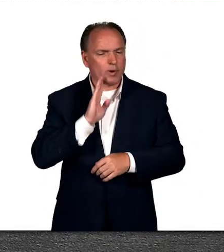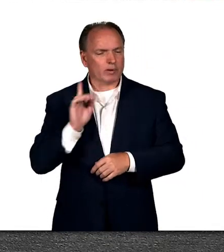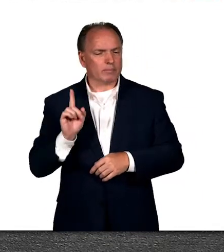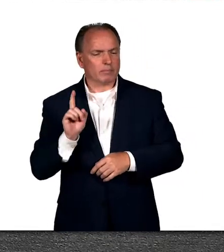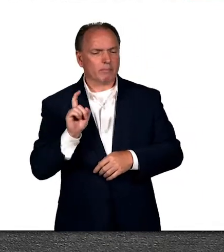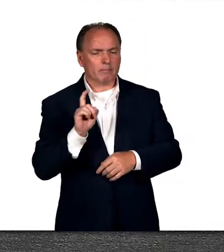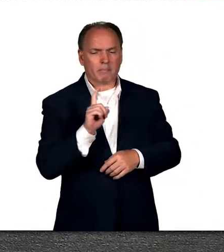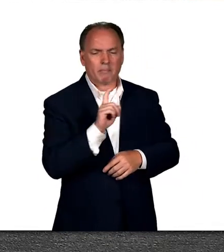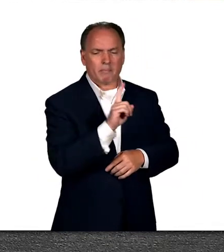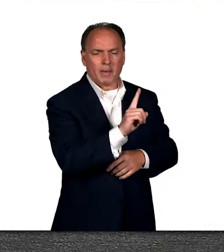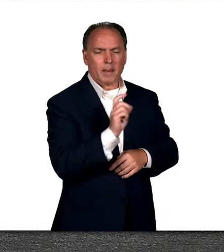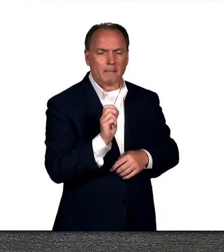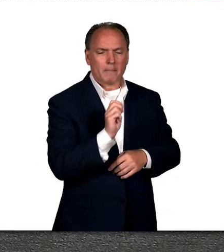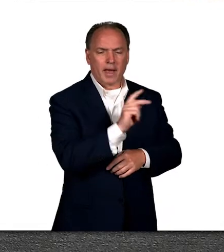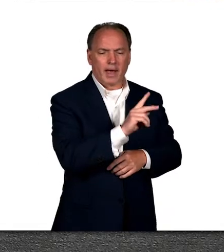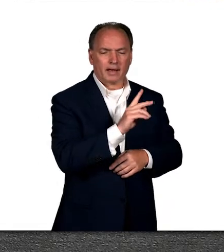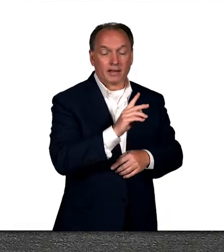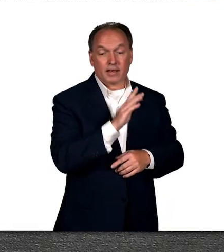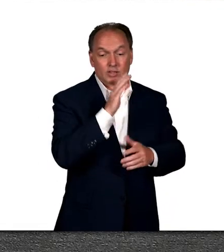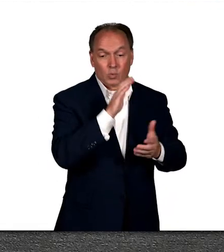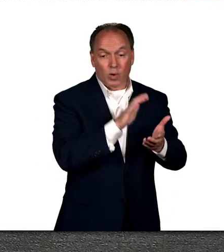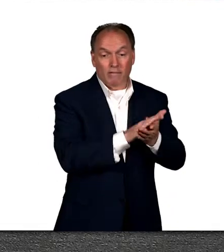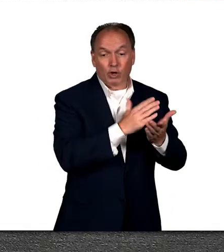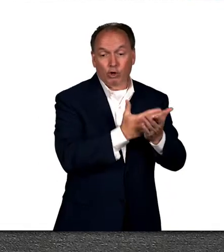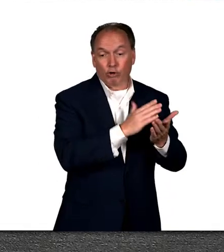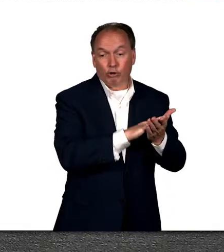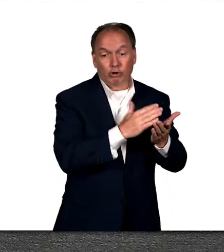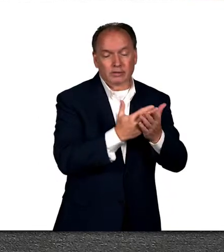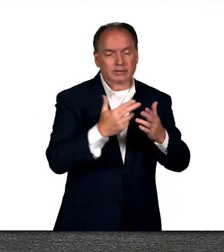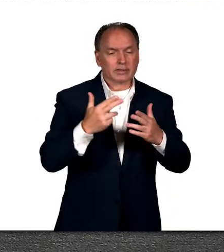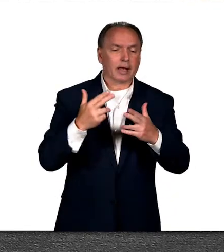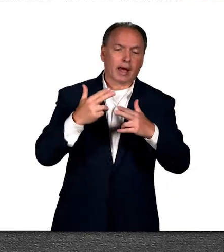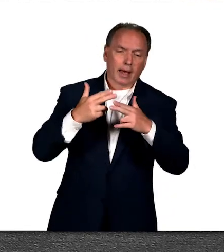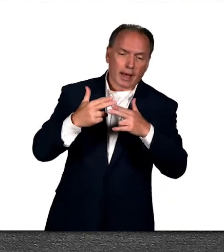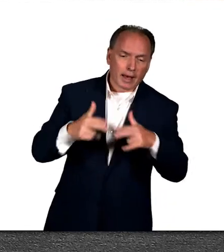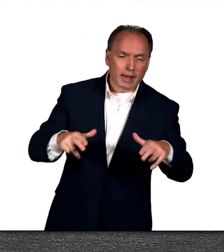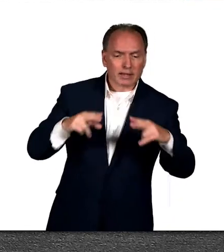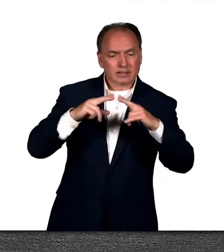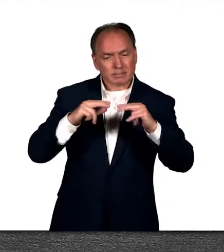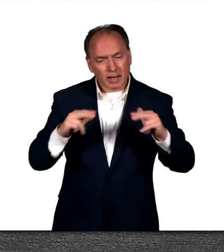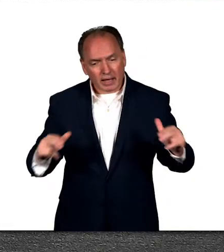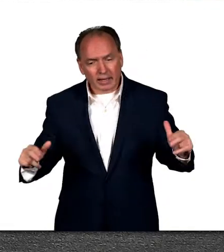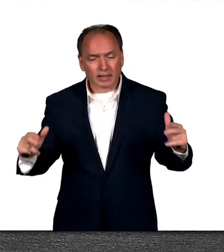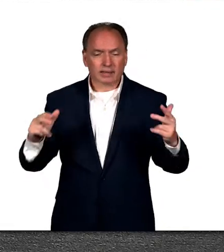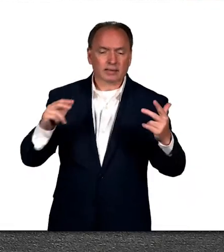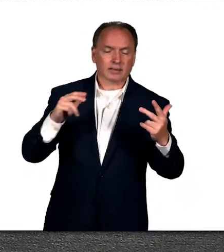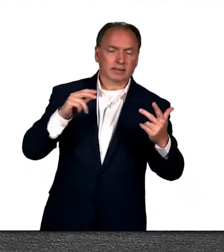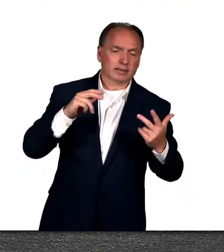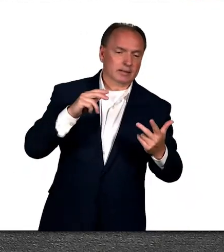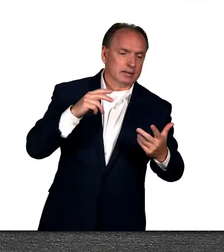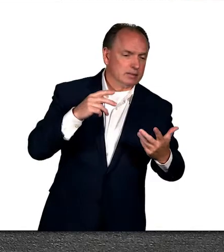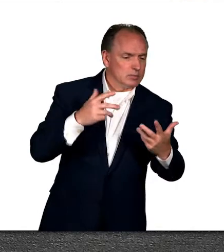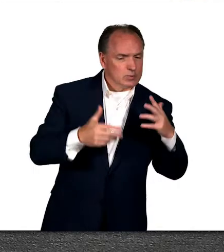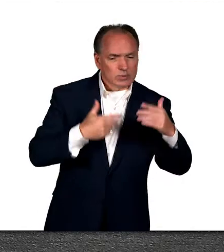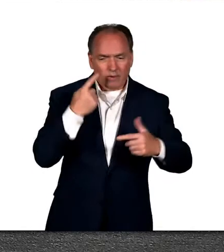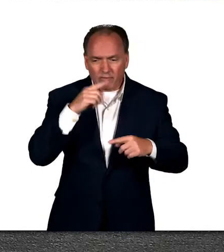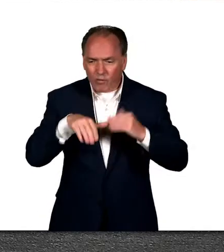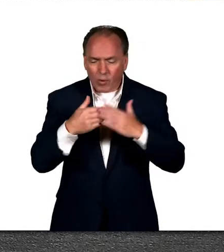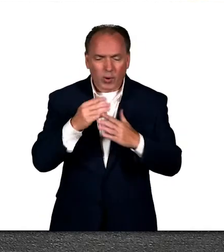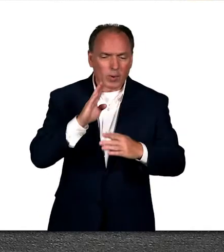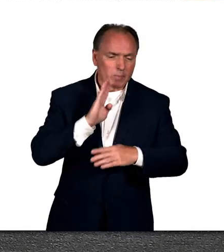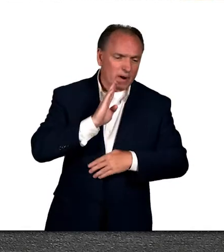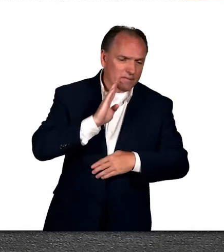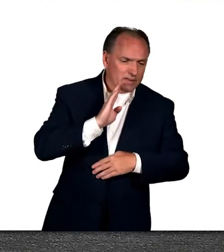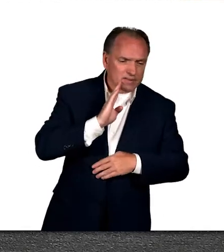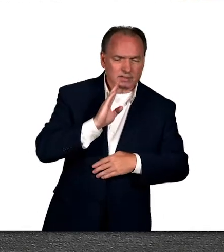to the farmhouse. Mrs. Brown cooks eggs and bacon and pancakes for breakfast. Yum, yum, say